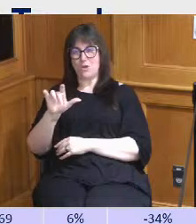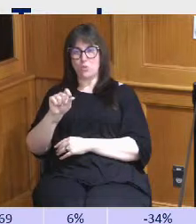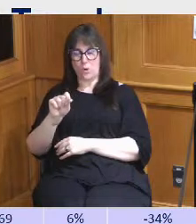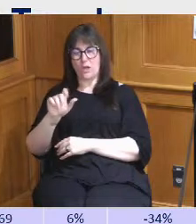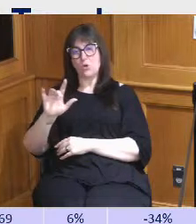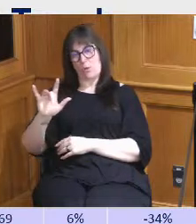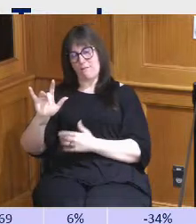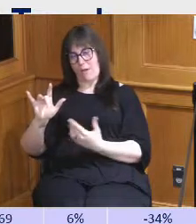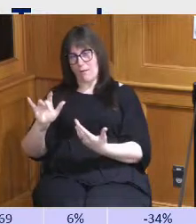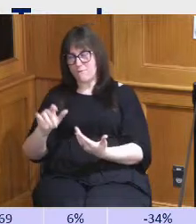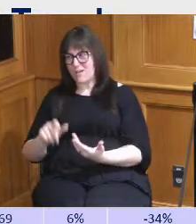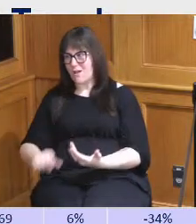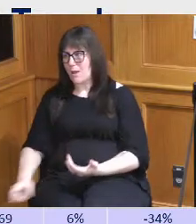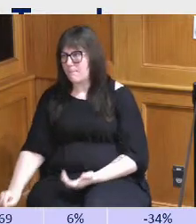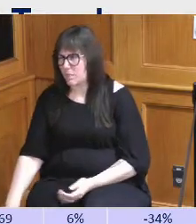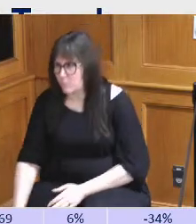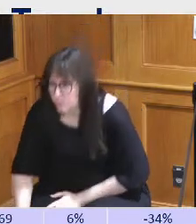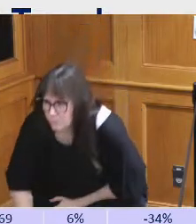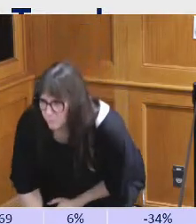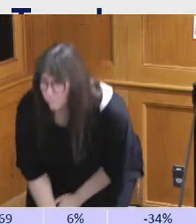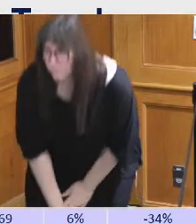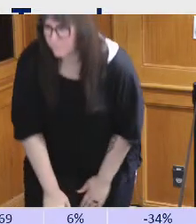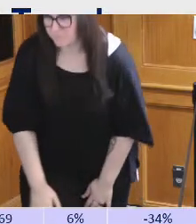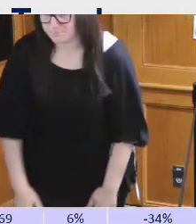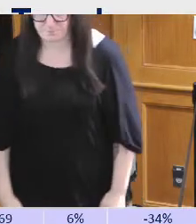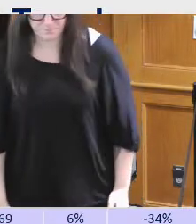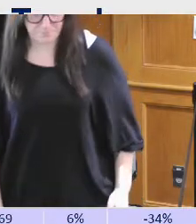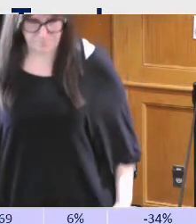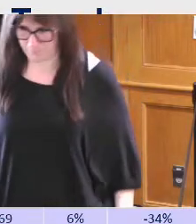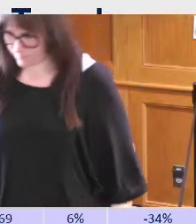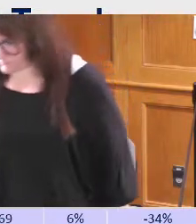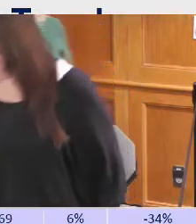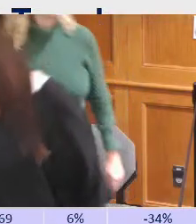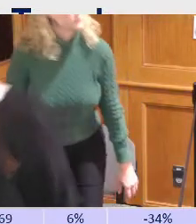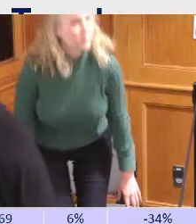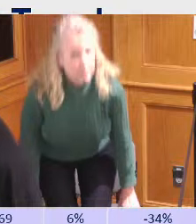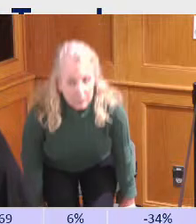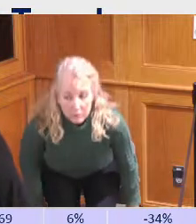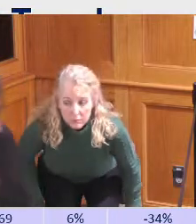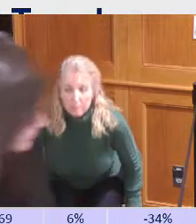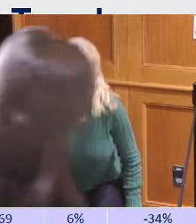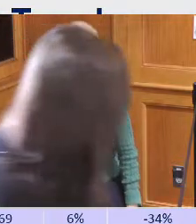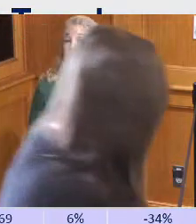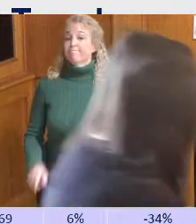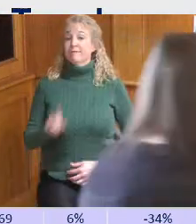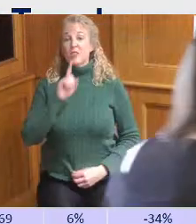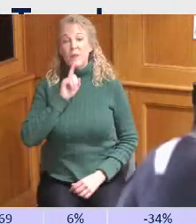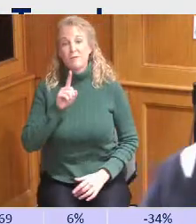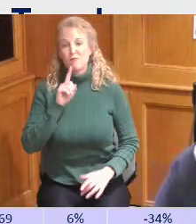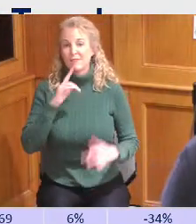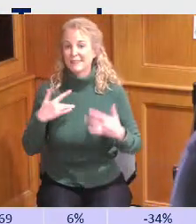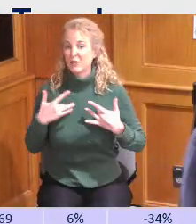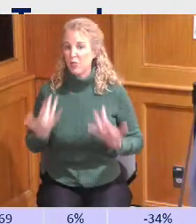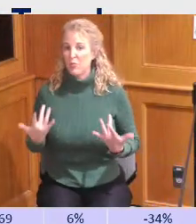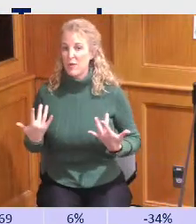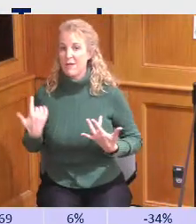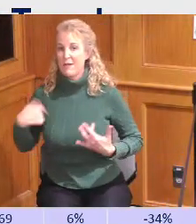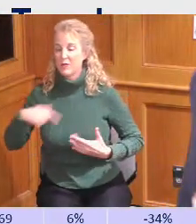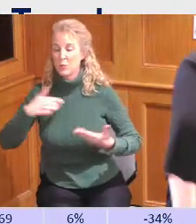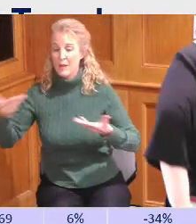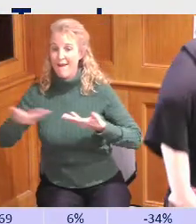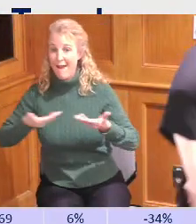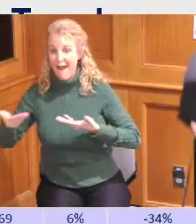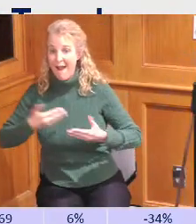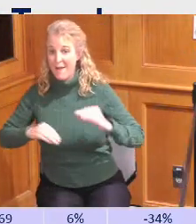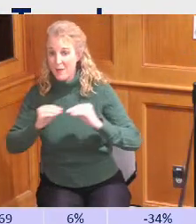And you can see that reduction coming down. So really excited about the fact that we are able to bring on board staff that we believe will reduce